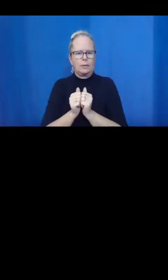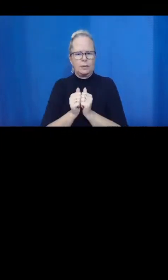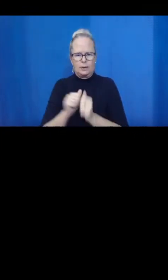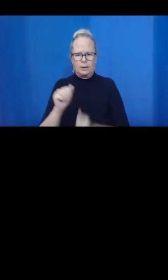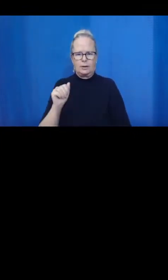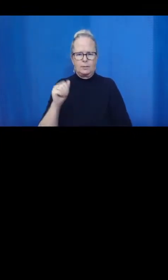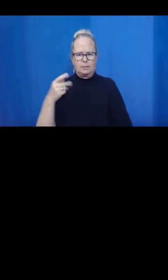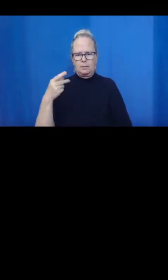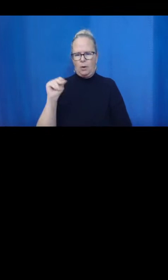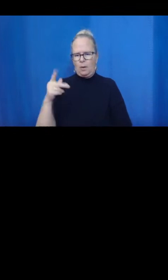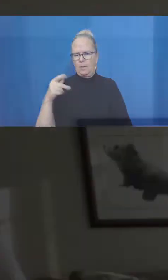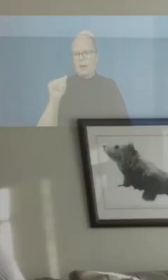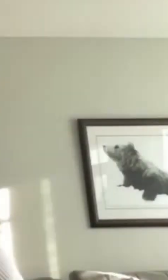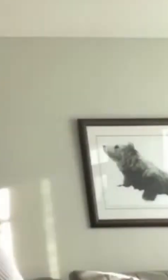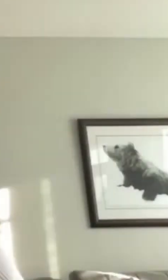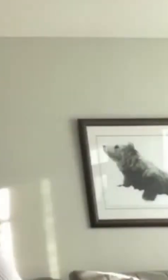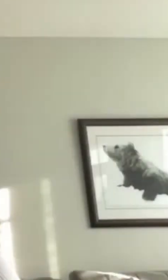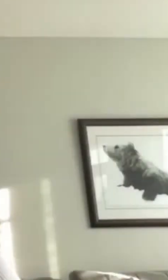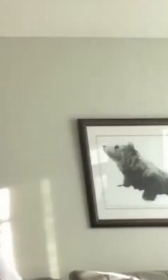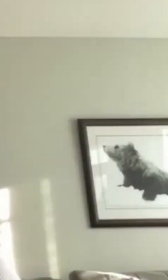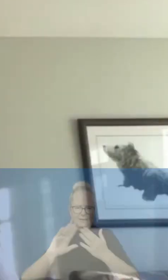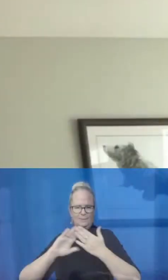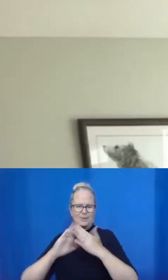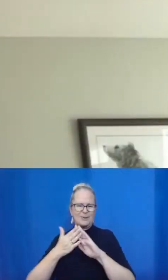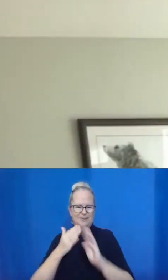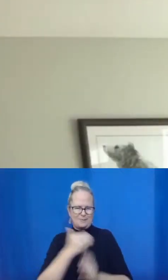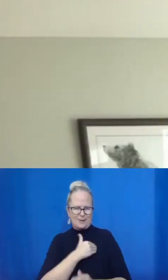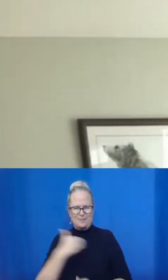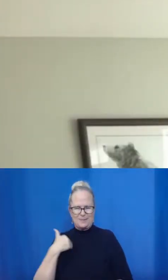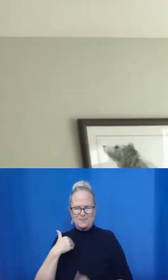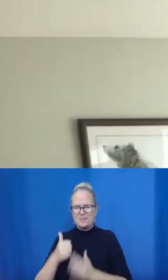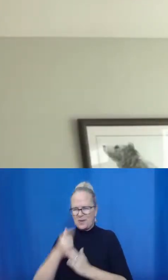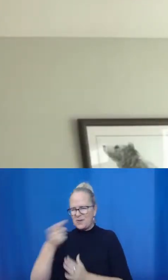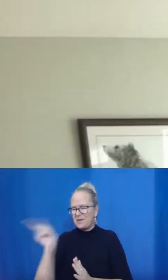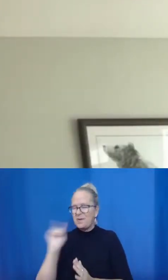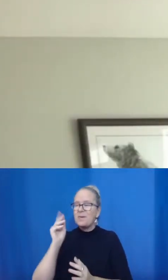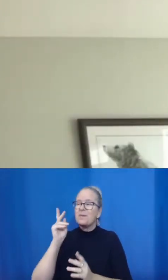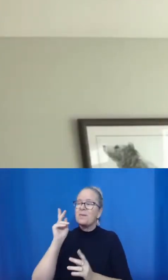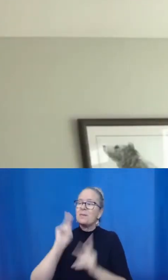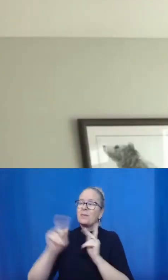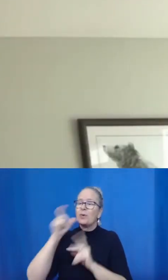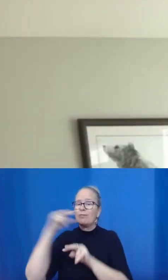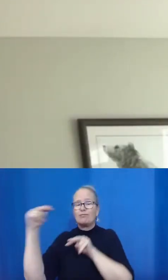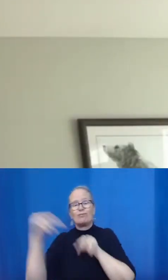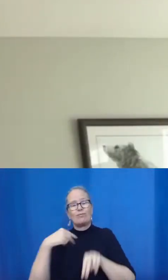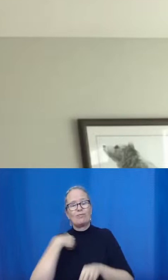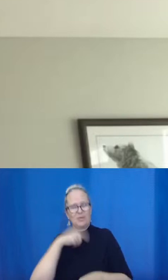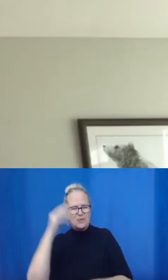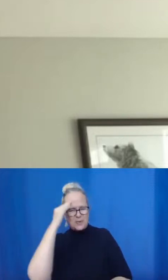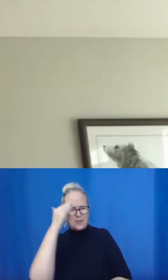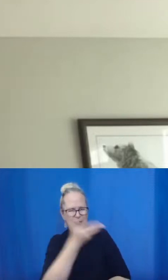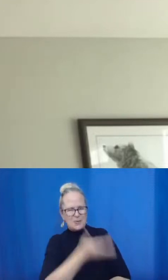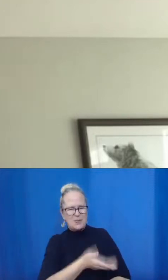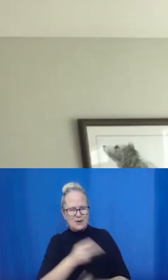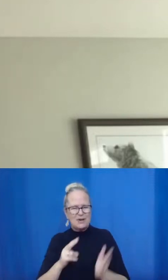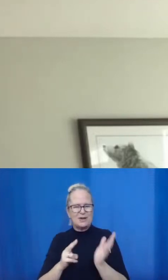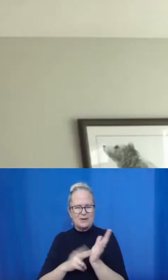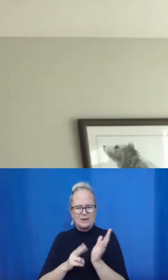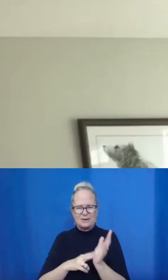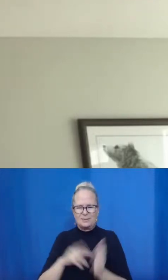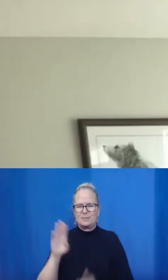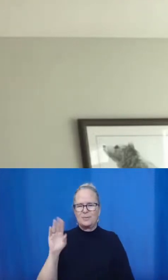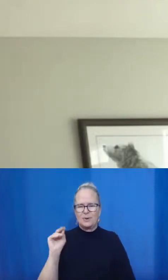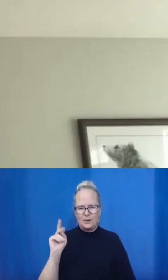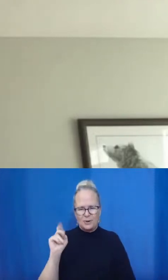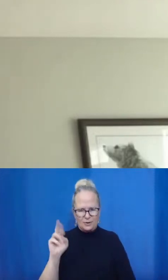today. Well, thanks so much for having me. And I'm excited to hear from the others on the panel today as well. So I'll try to keep this relatively